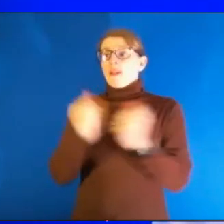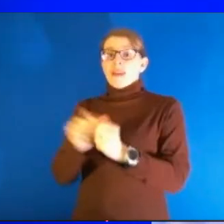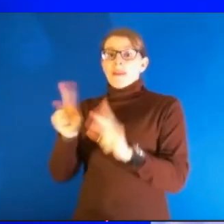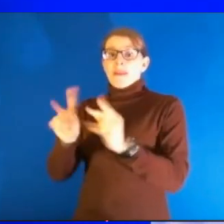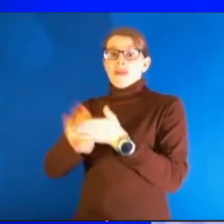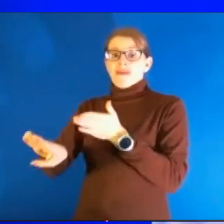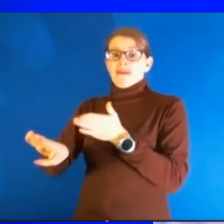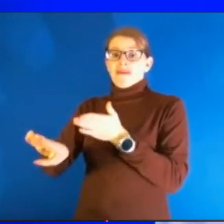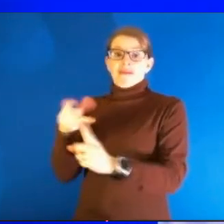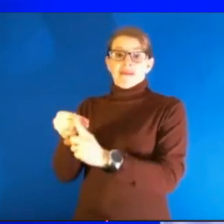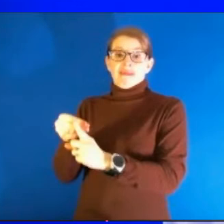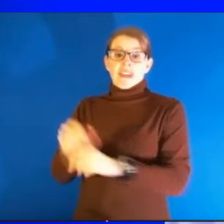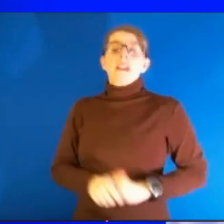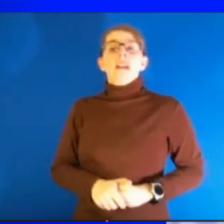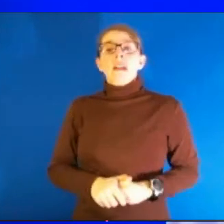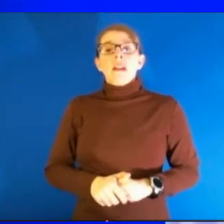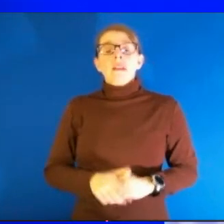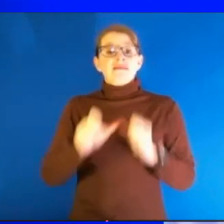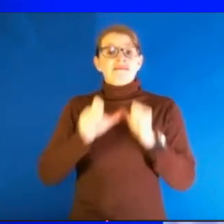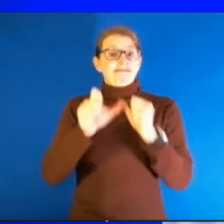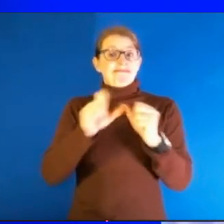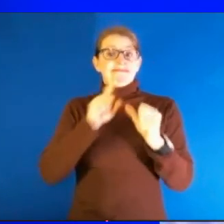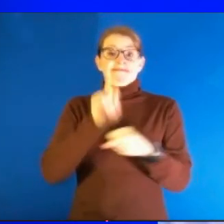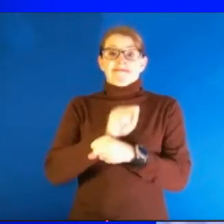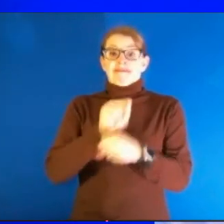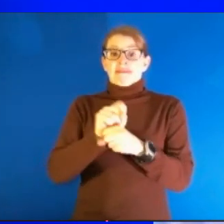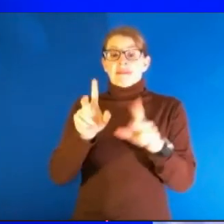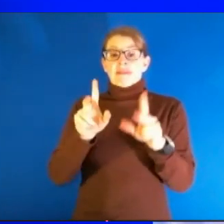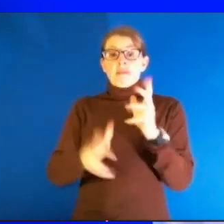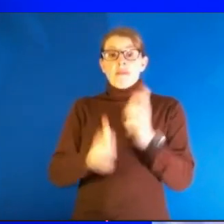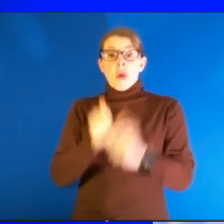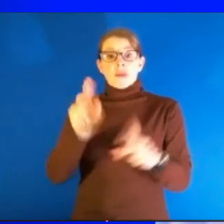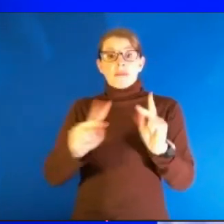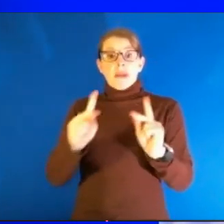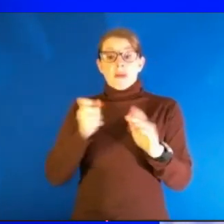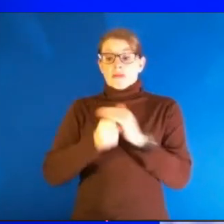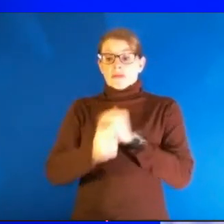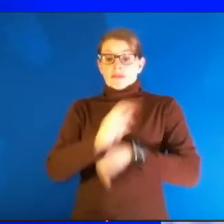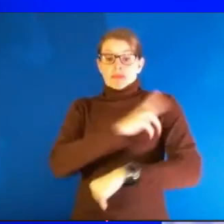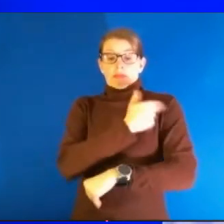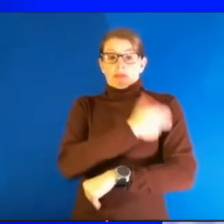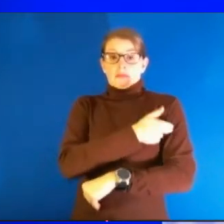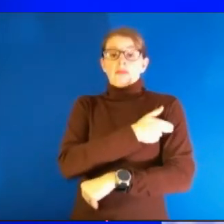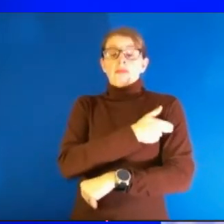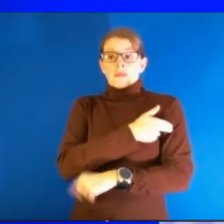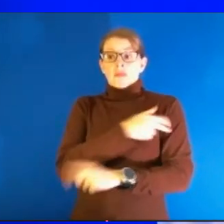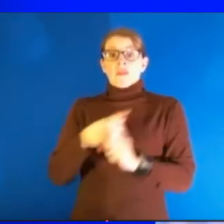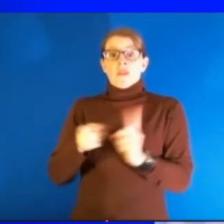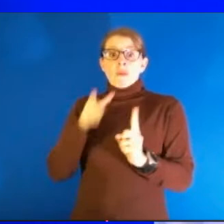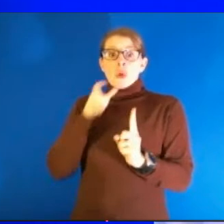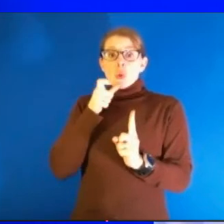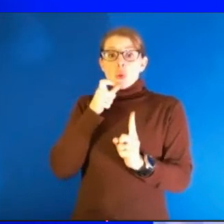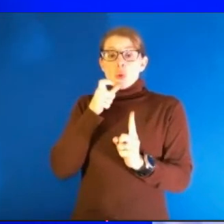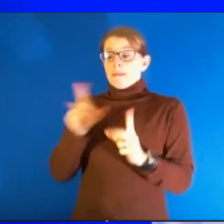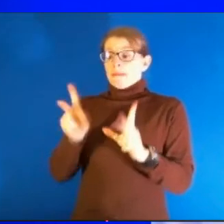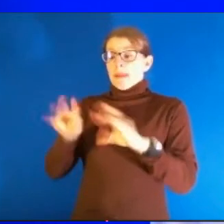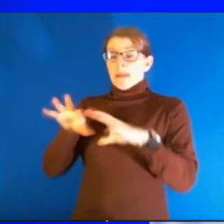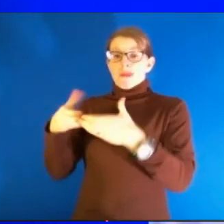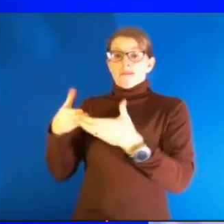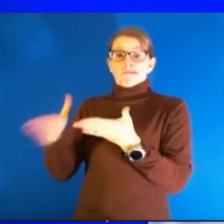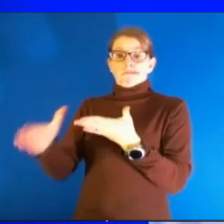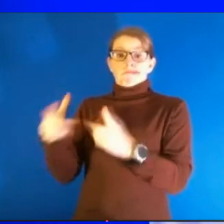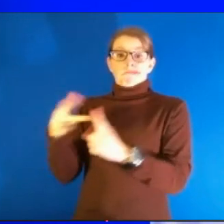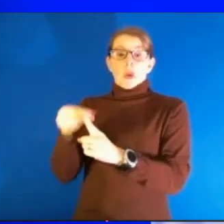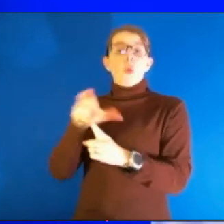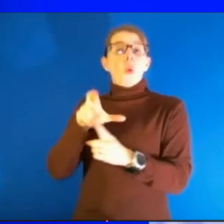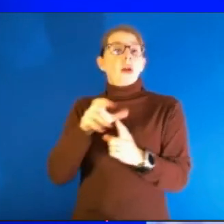know that it continues to hold true that the vast majority of hospitalizations continue to be in those people that are not up to date with vaccination.